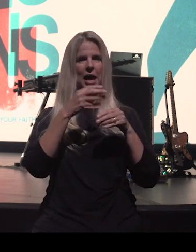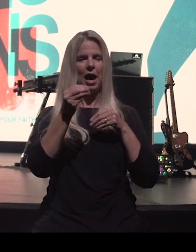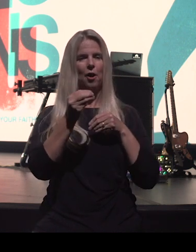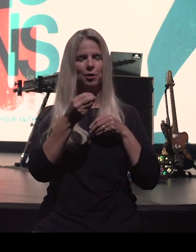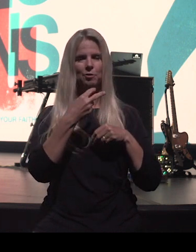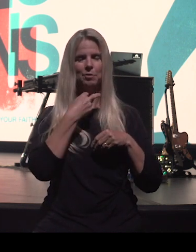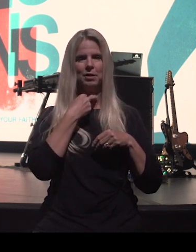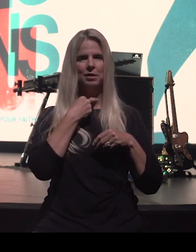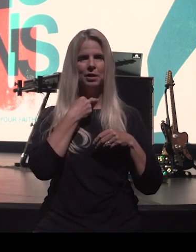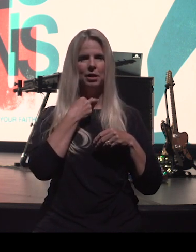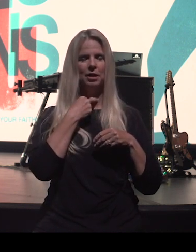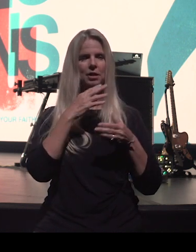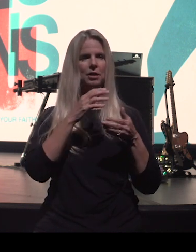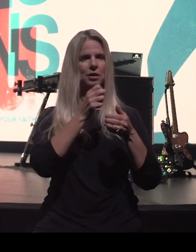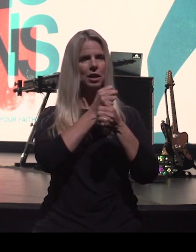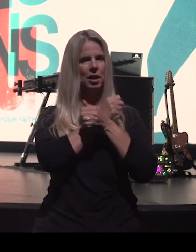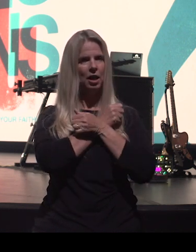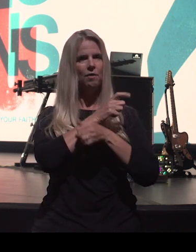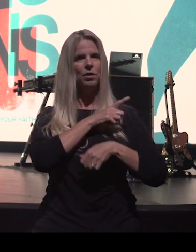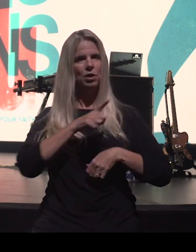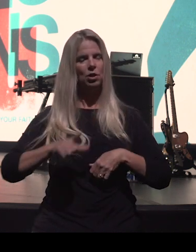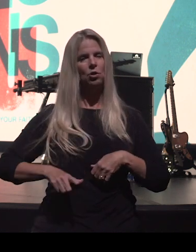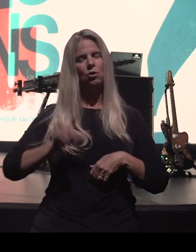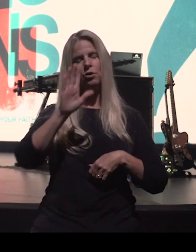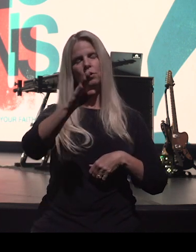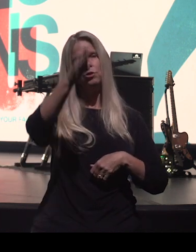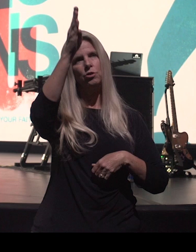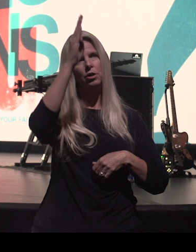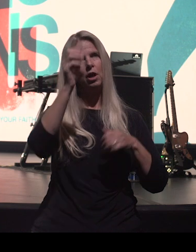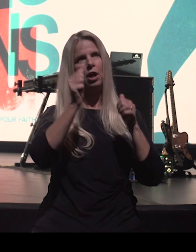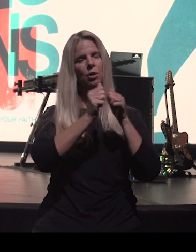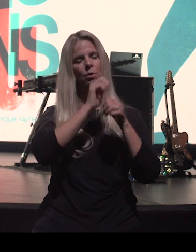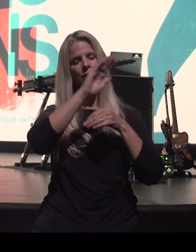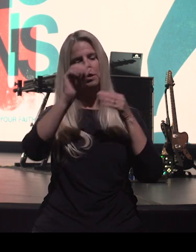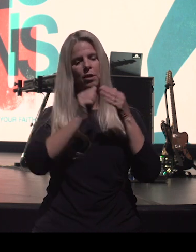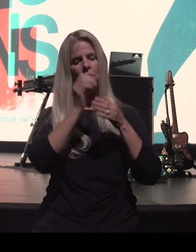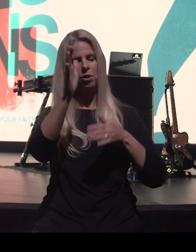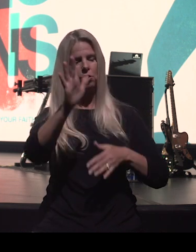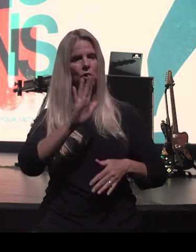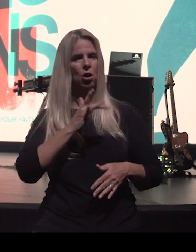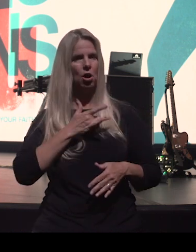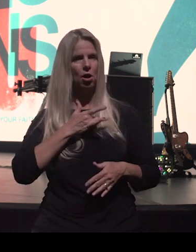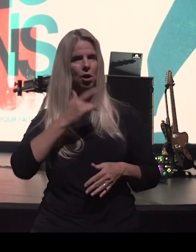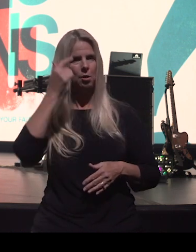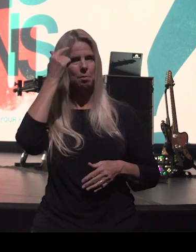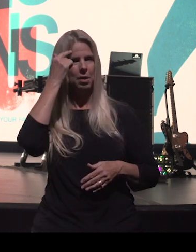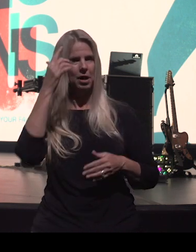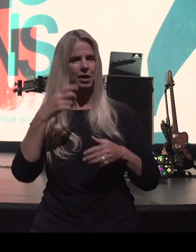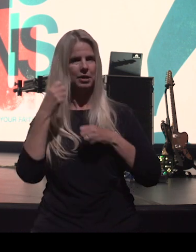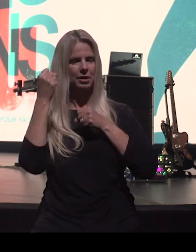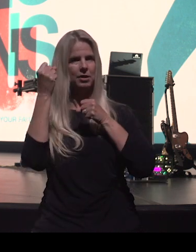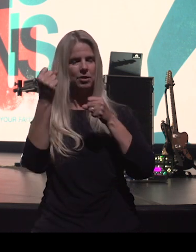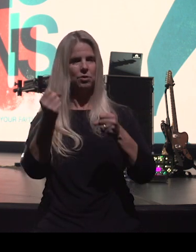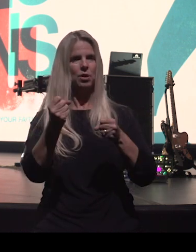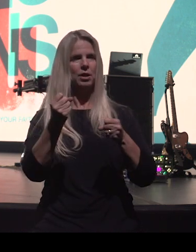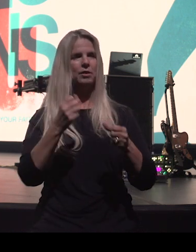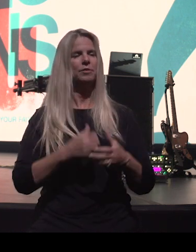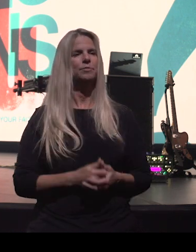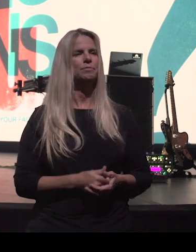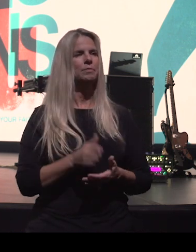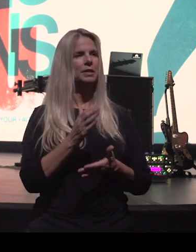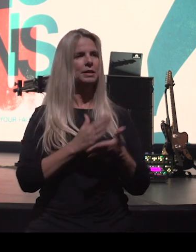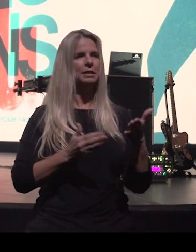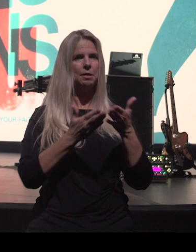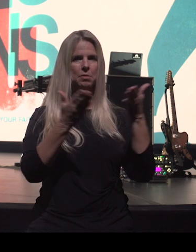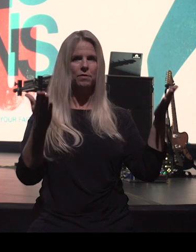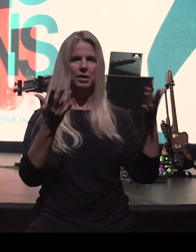soul, mind, and strength. Let it balance. Move forward. And you know what? You know what's on the line for some of us today? It's